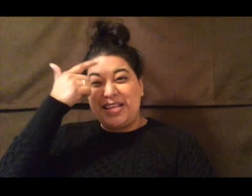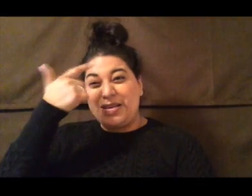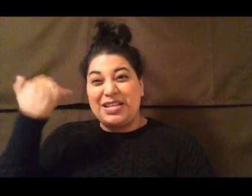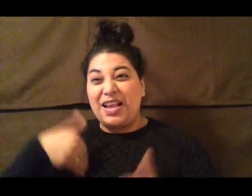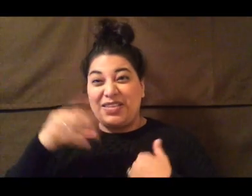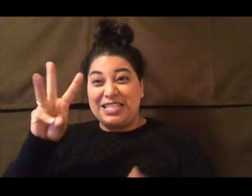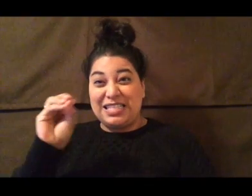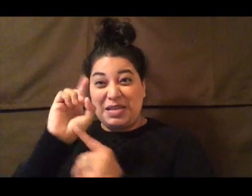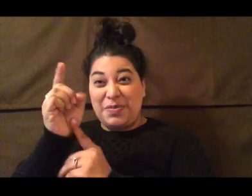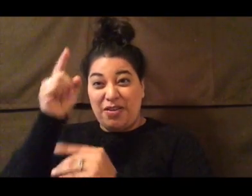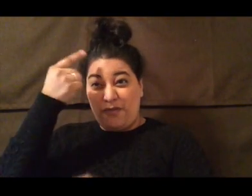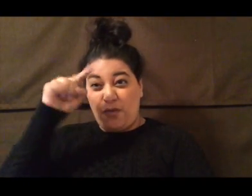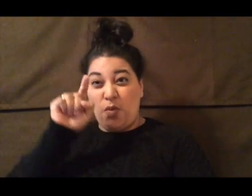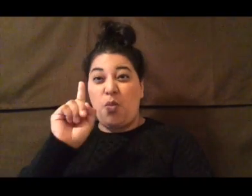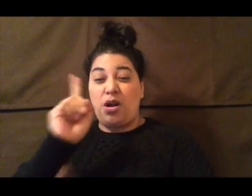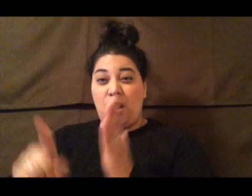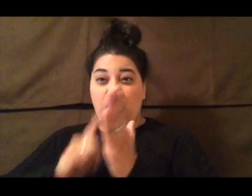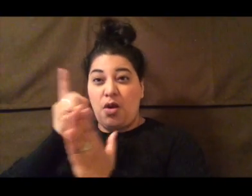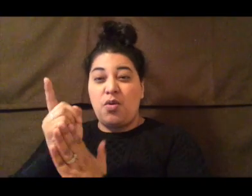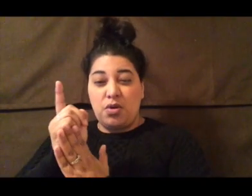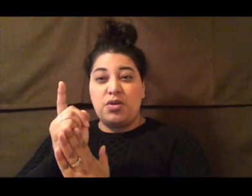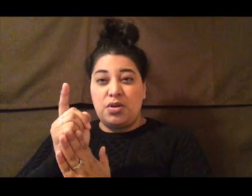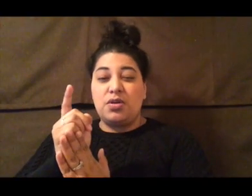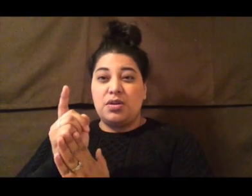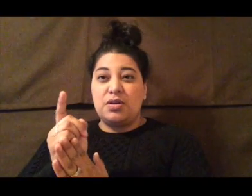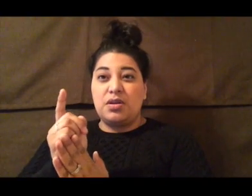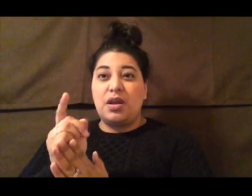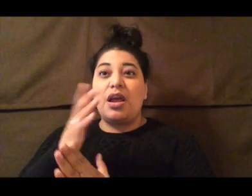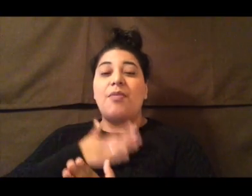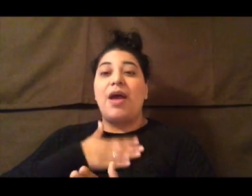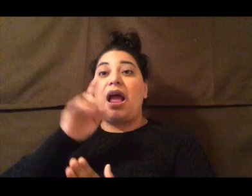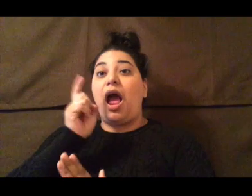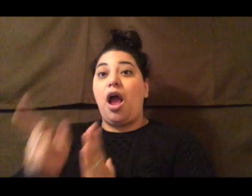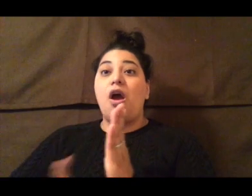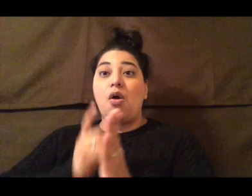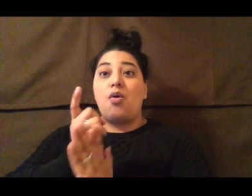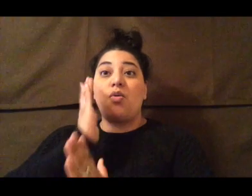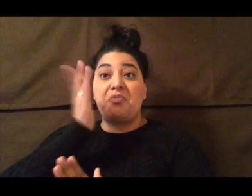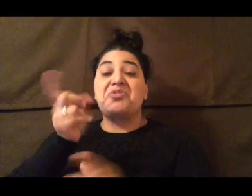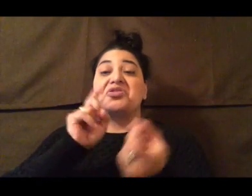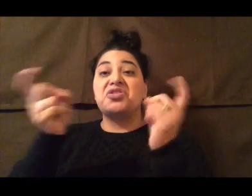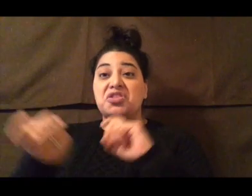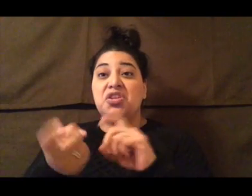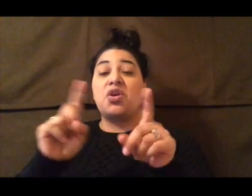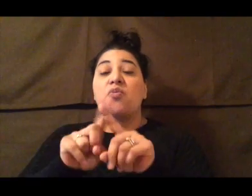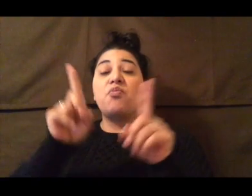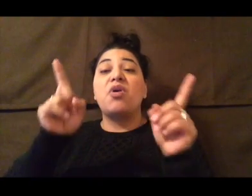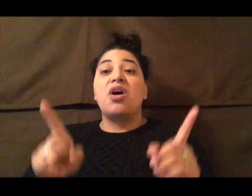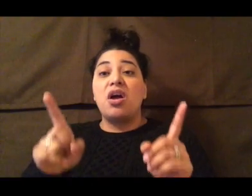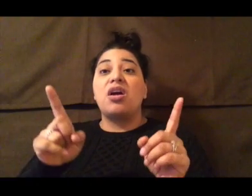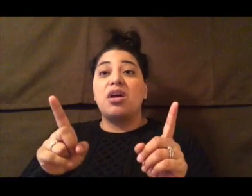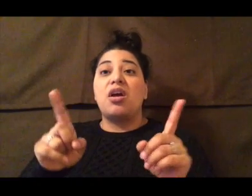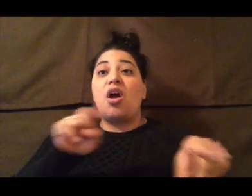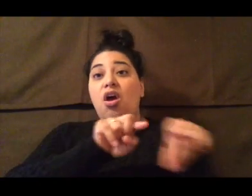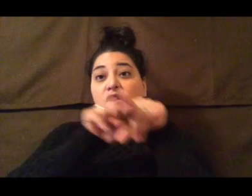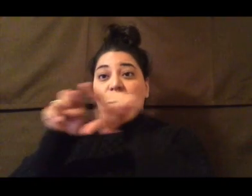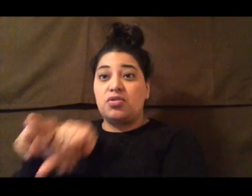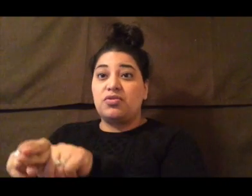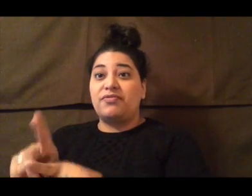means I'm starting a brand new hour. So not only is my hour going to change here, it's going to